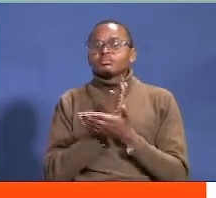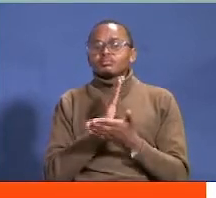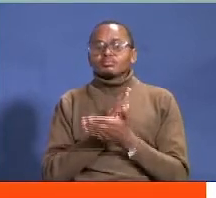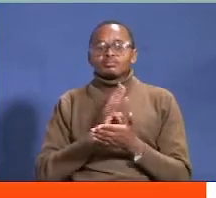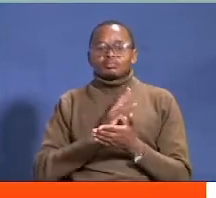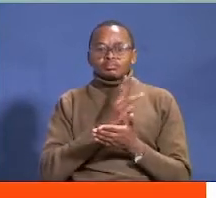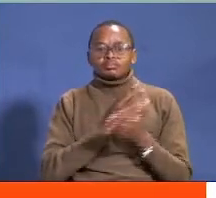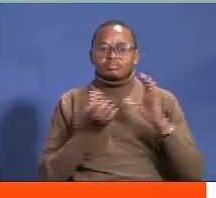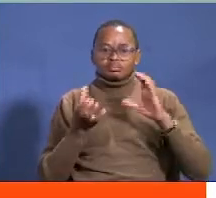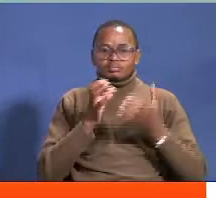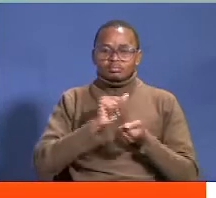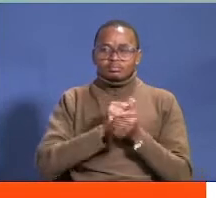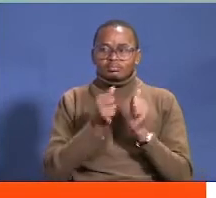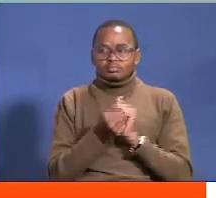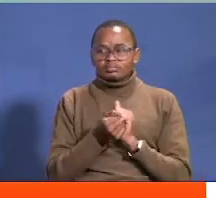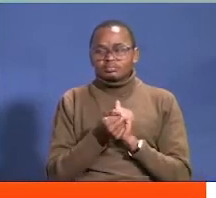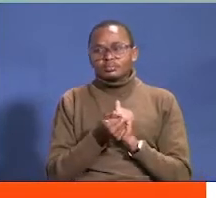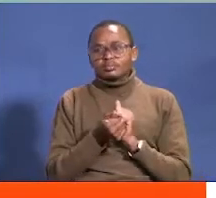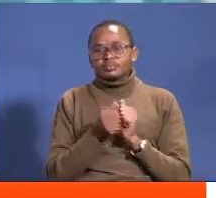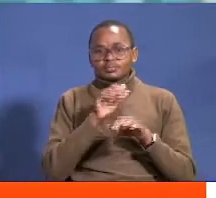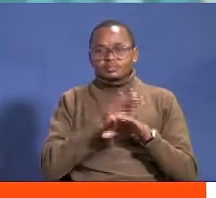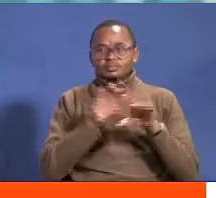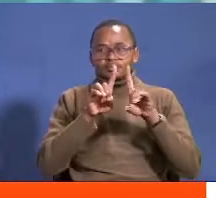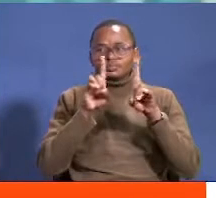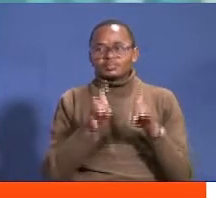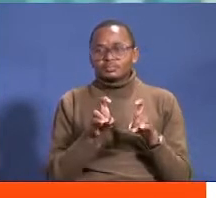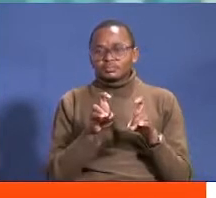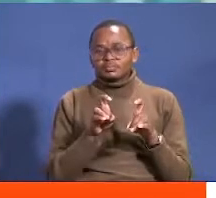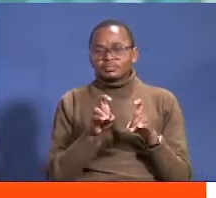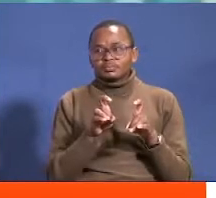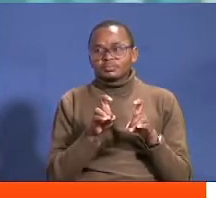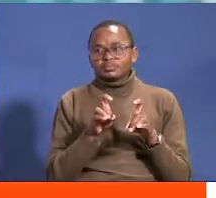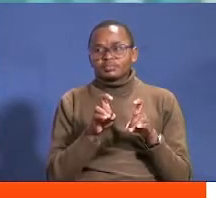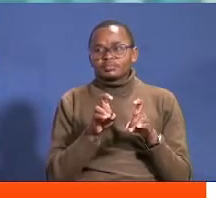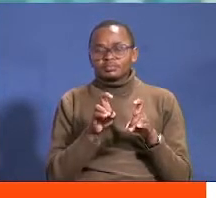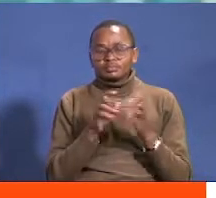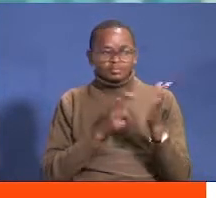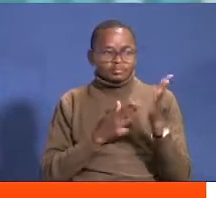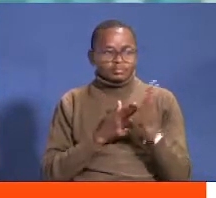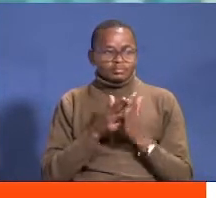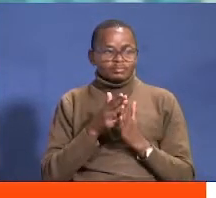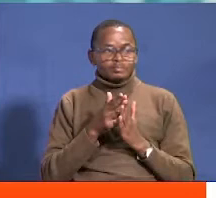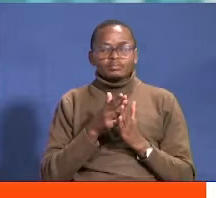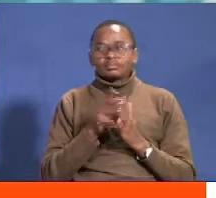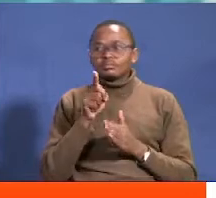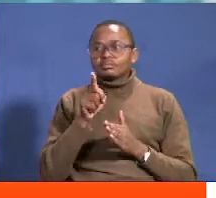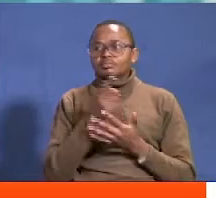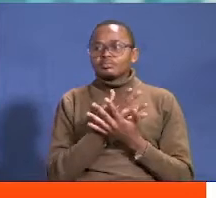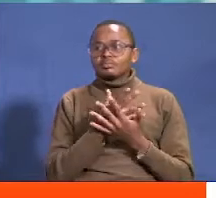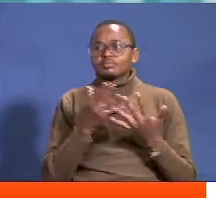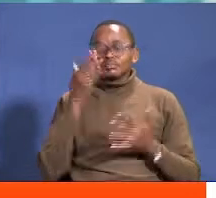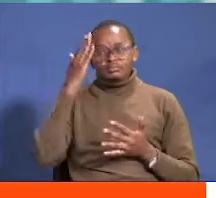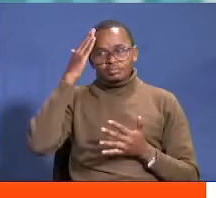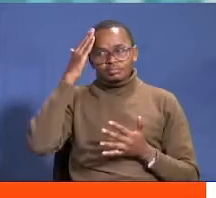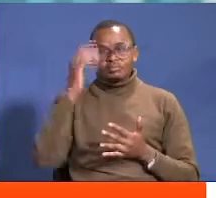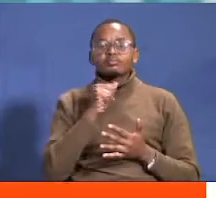are having climate change. A good question, Mr. Honestly, this is something that, you